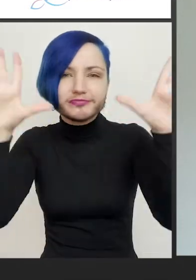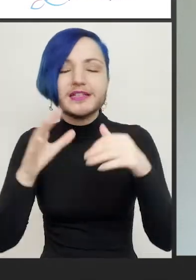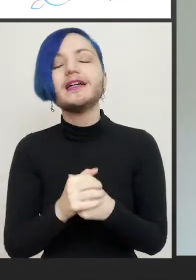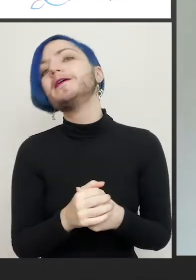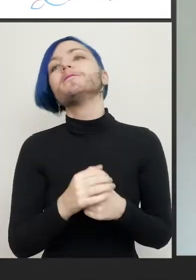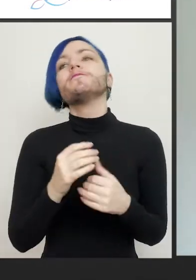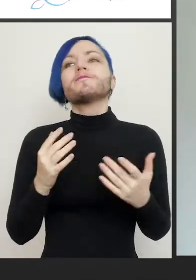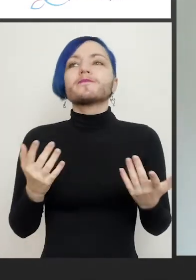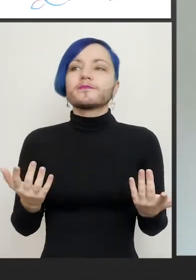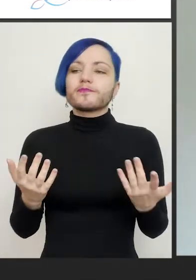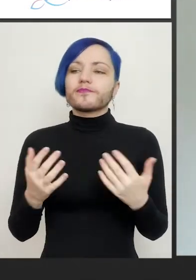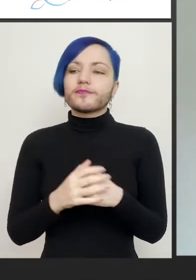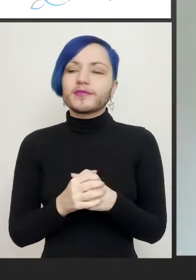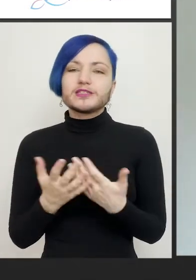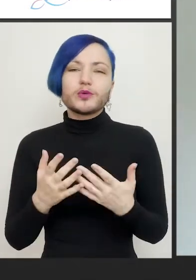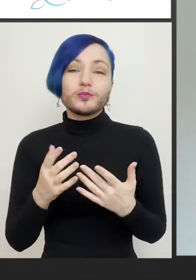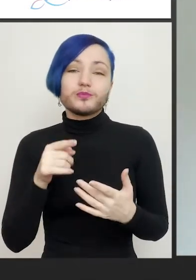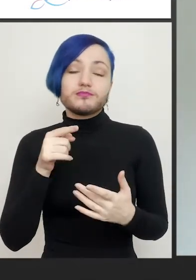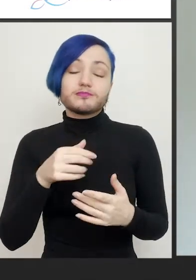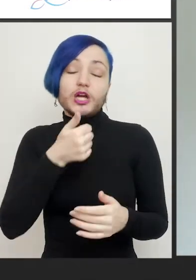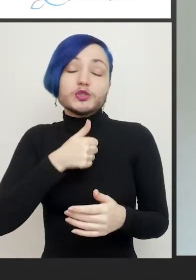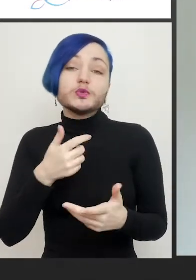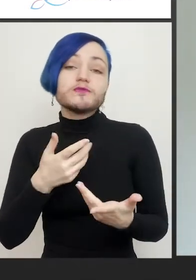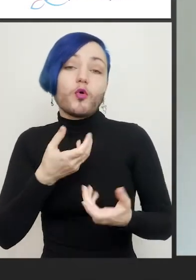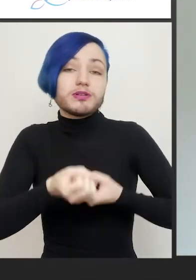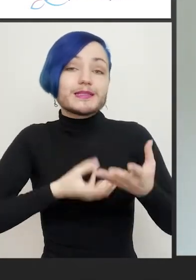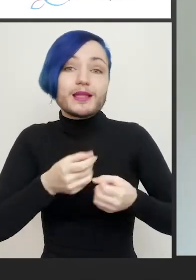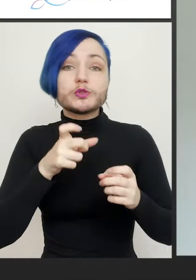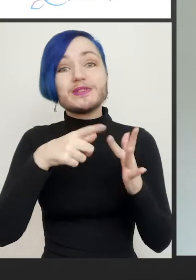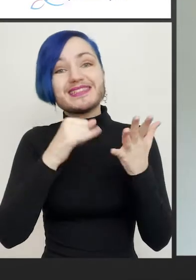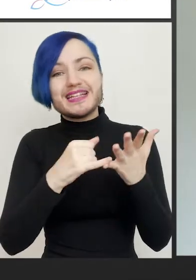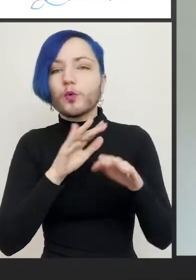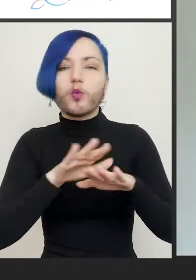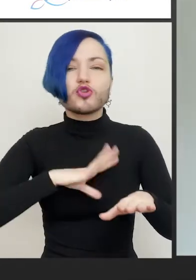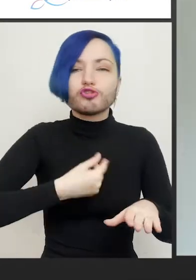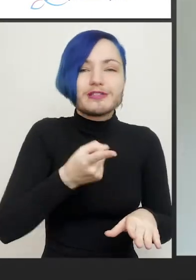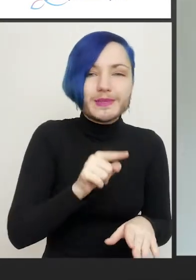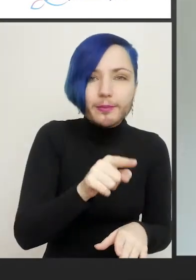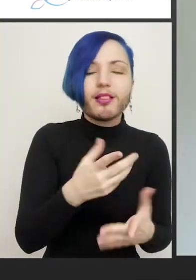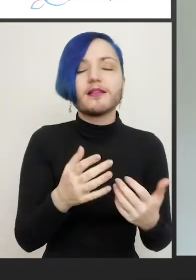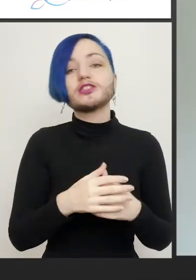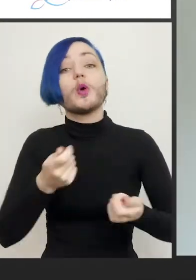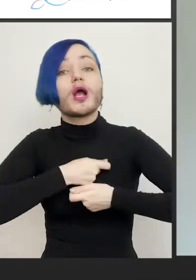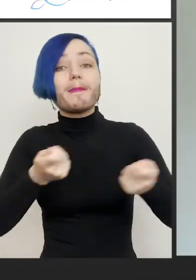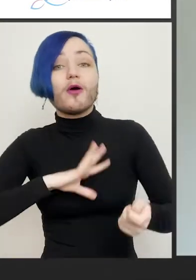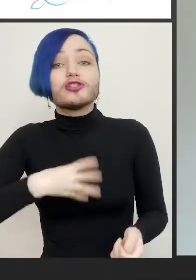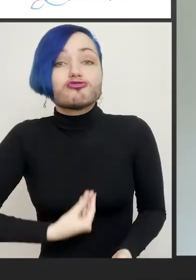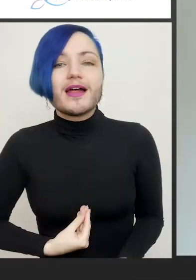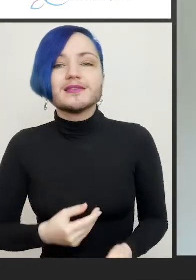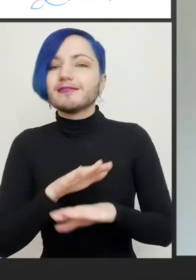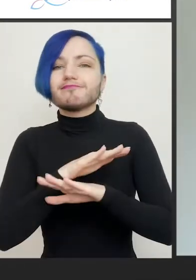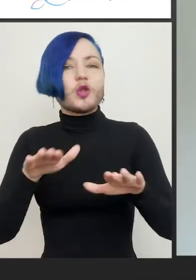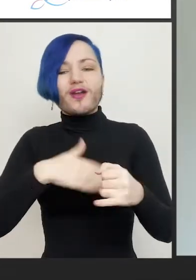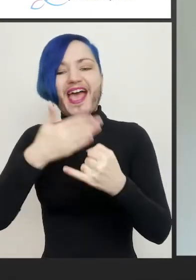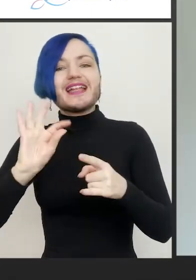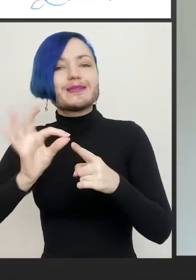actually, and I try to use this to explain to cis people, non-trans people all the time, is that coming out, particularly as trans, is not the end